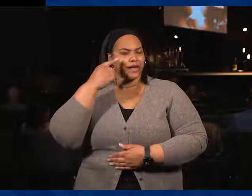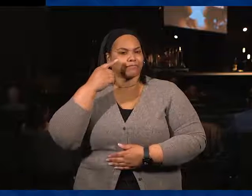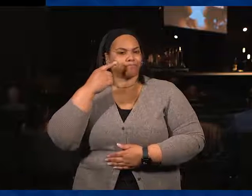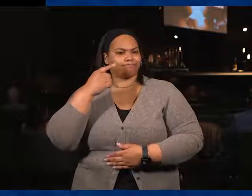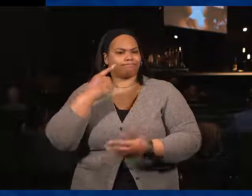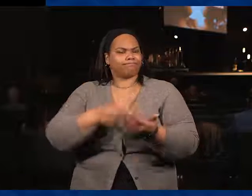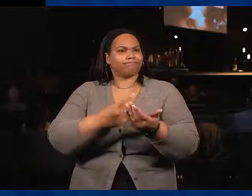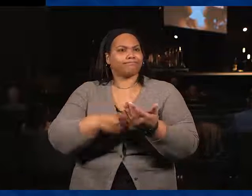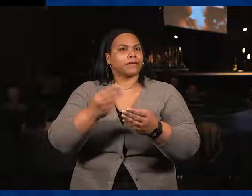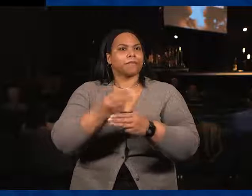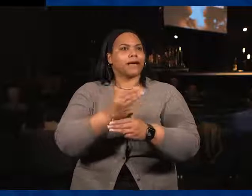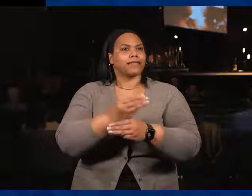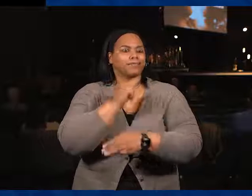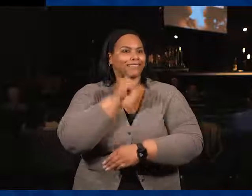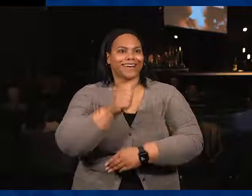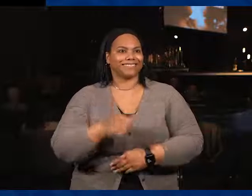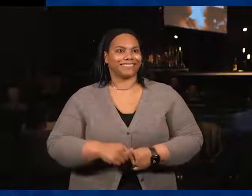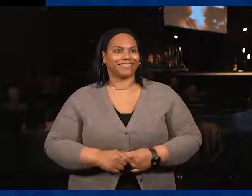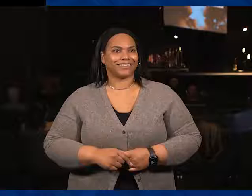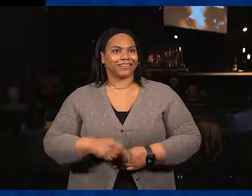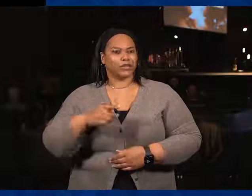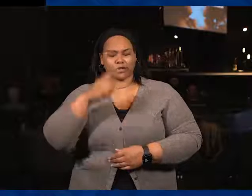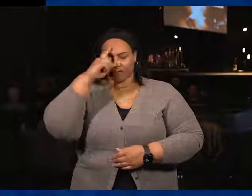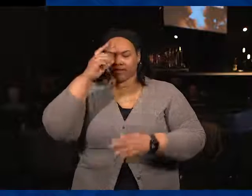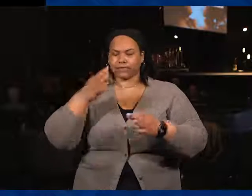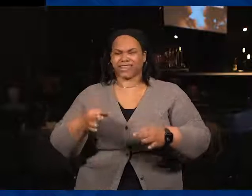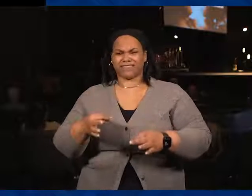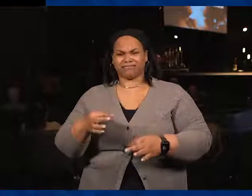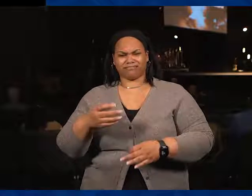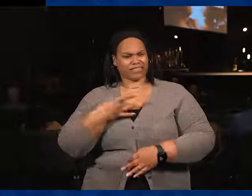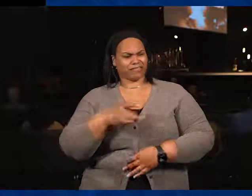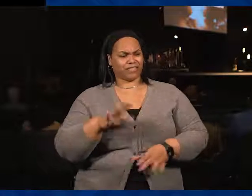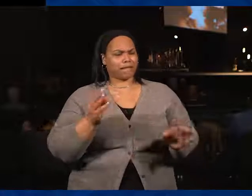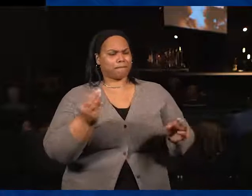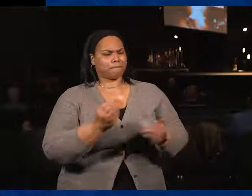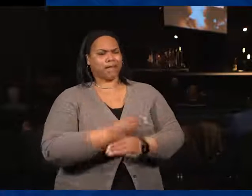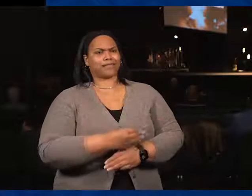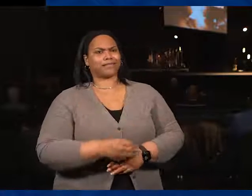mathematics. You've already made it up in your mind. Reverend, I don't even like math.